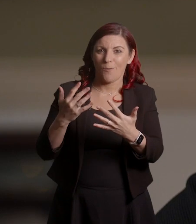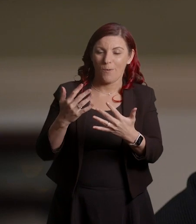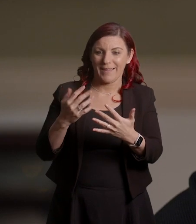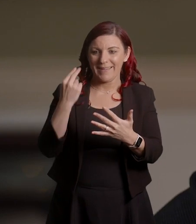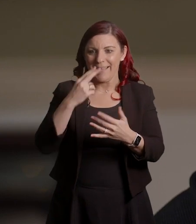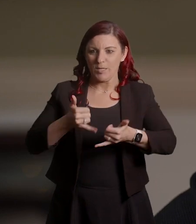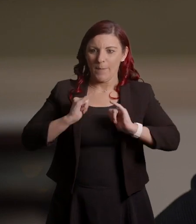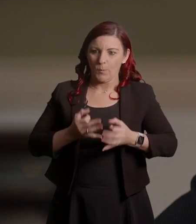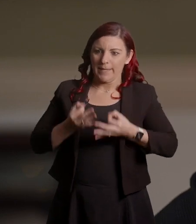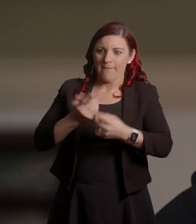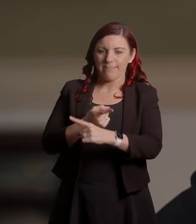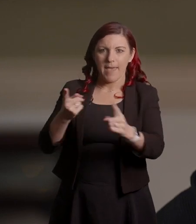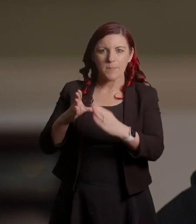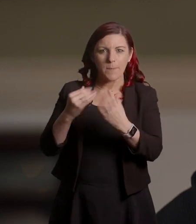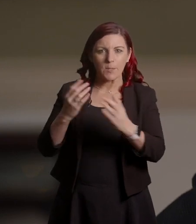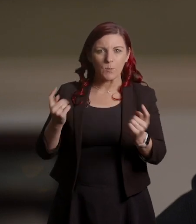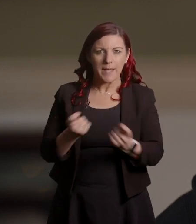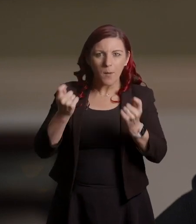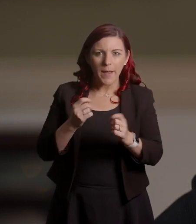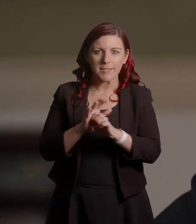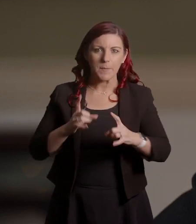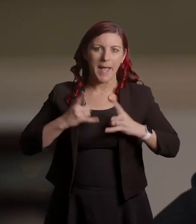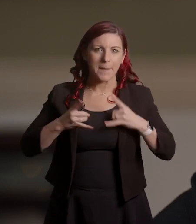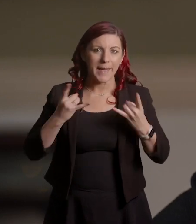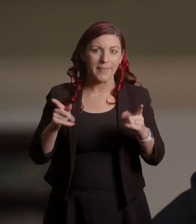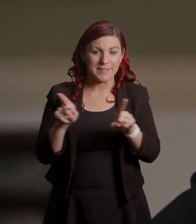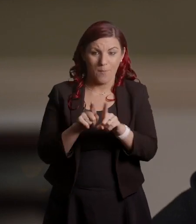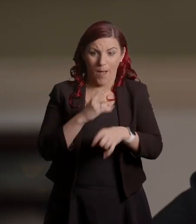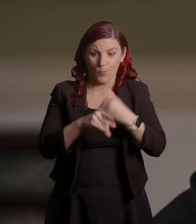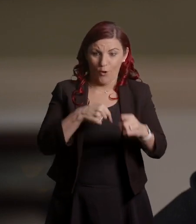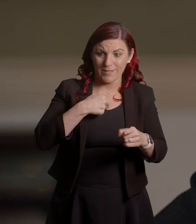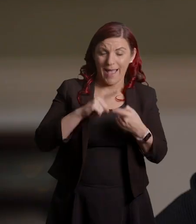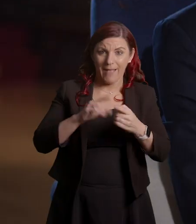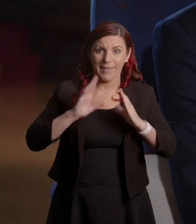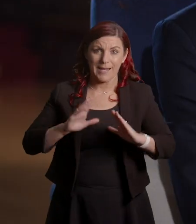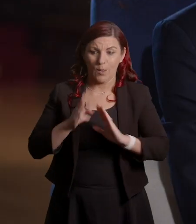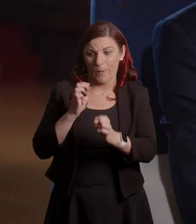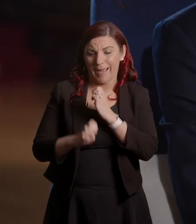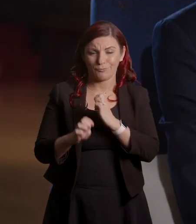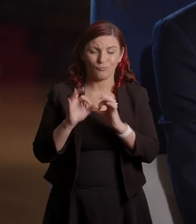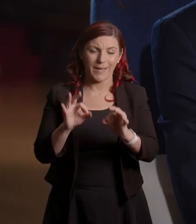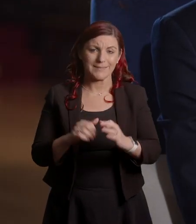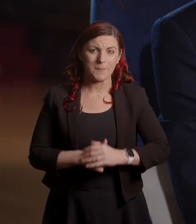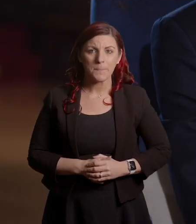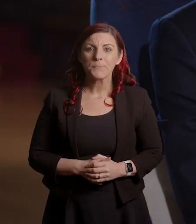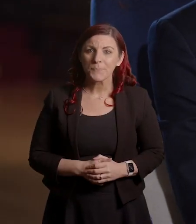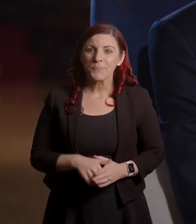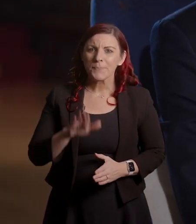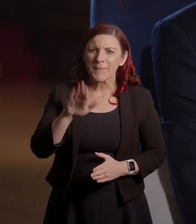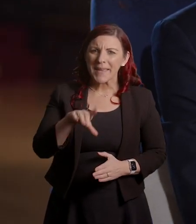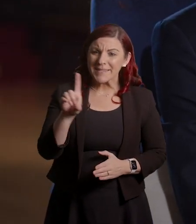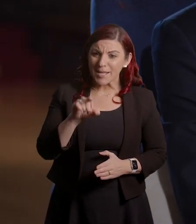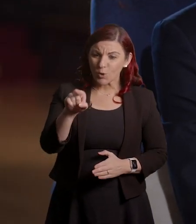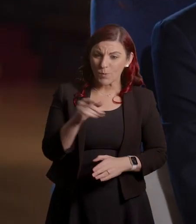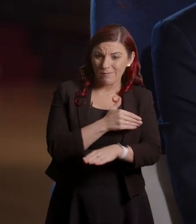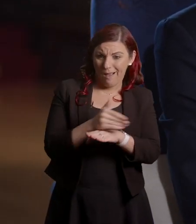make their life a bit special, and obviously with what's happened with ourselves and the ladies over the weekend, yeah, it's great. Dessie, you came into the